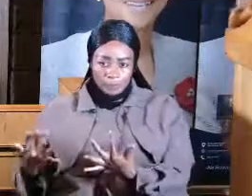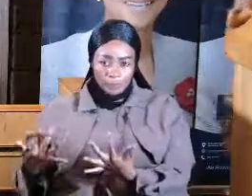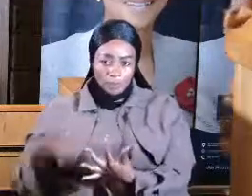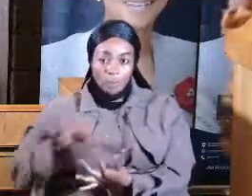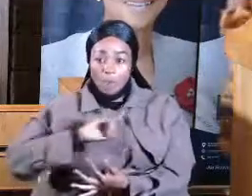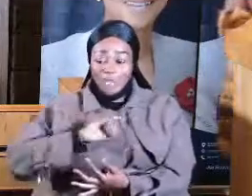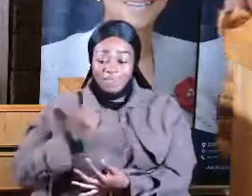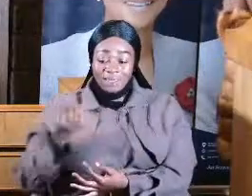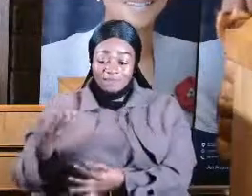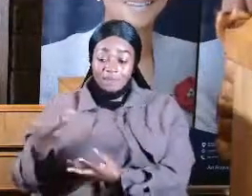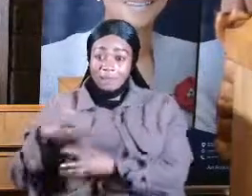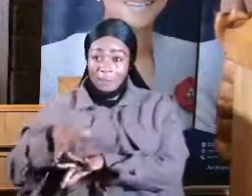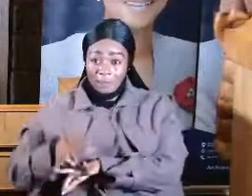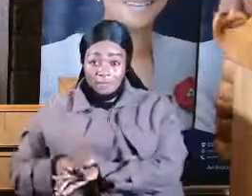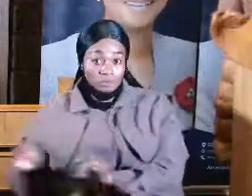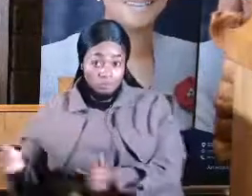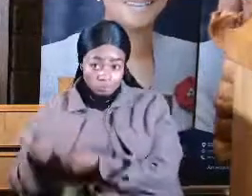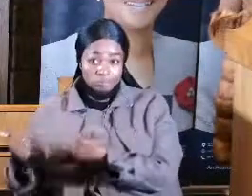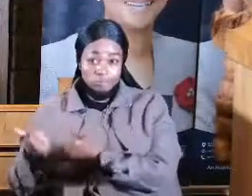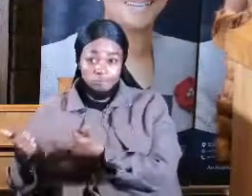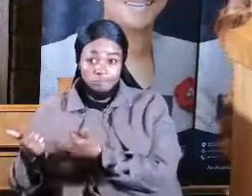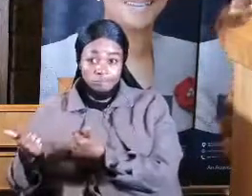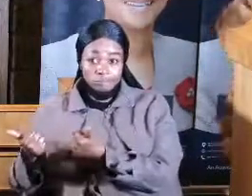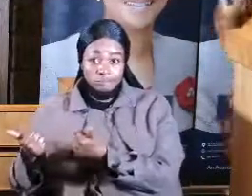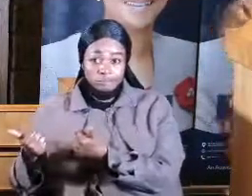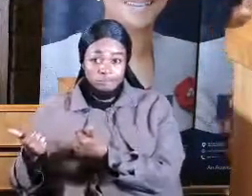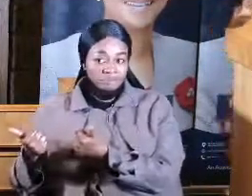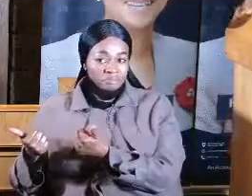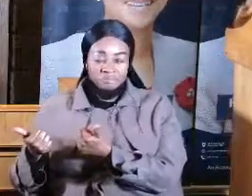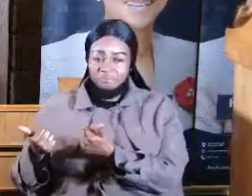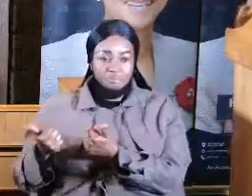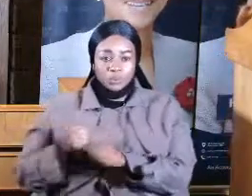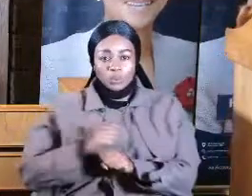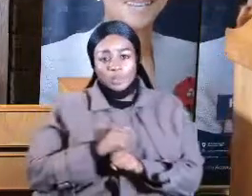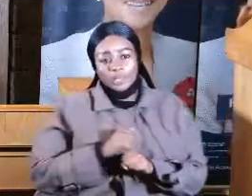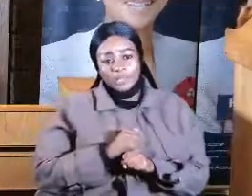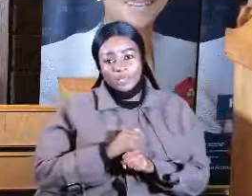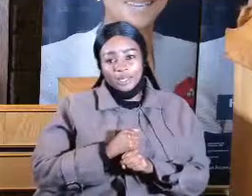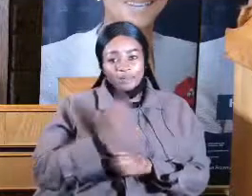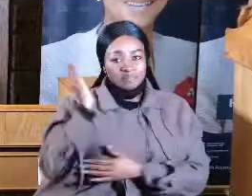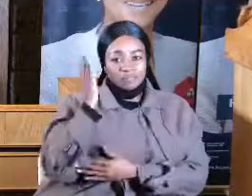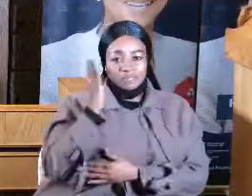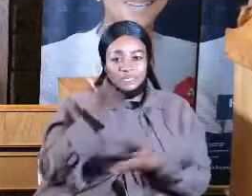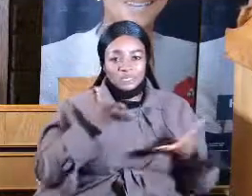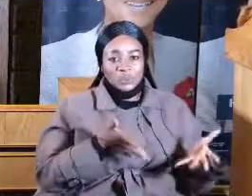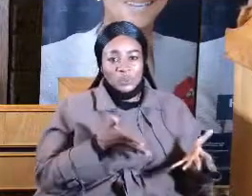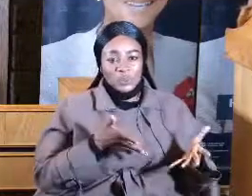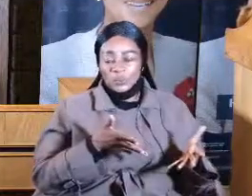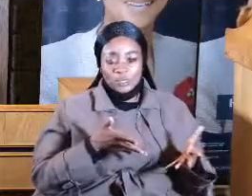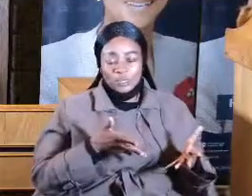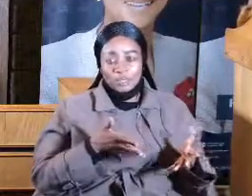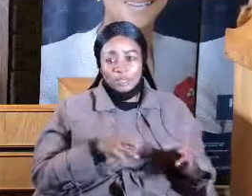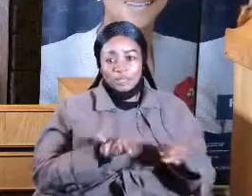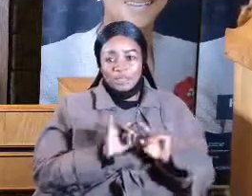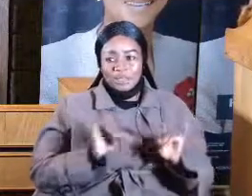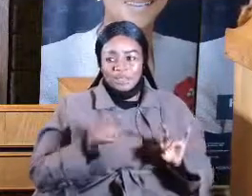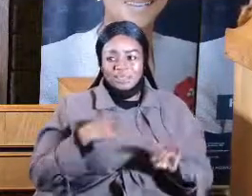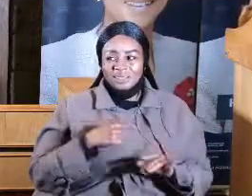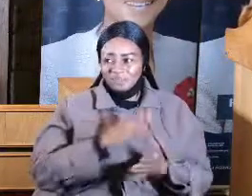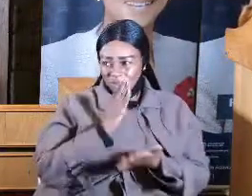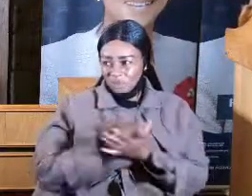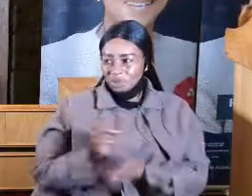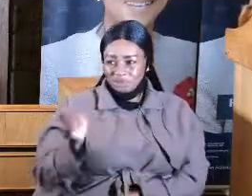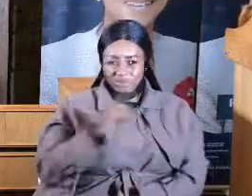been implemented, we wouldn't be talking this language that you're hearing. I'm sure a lot of you are depressed,